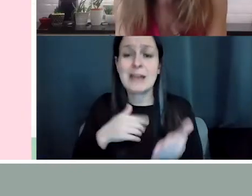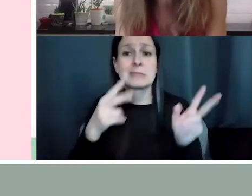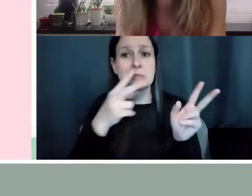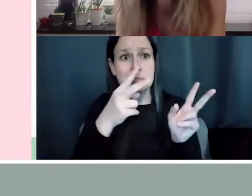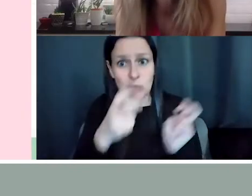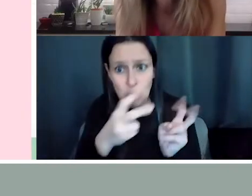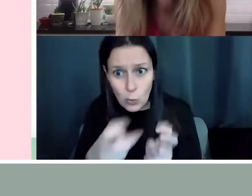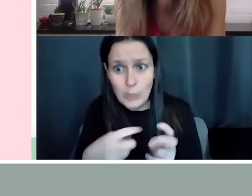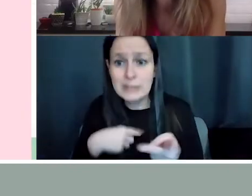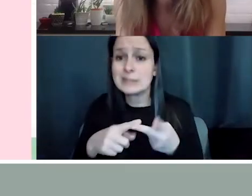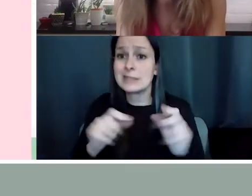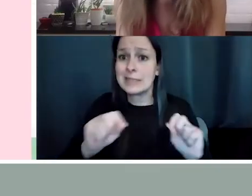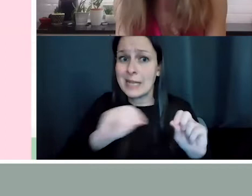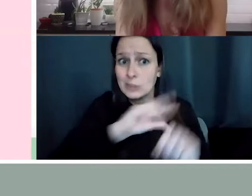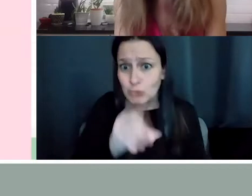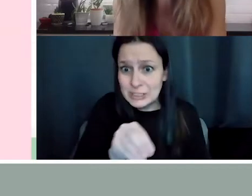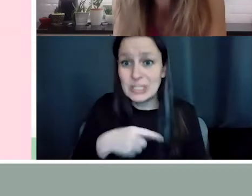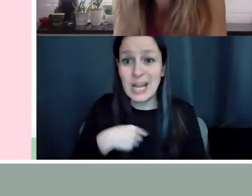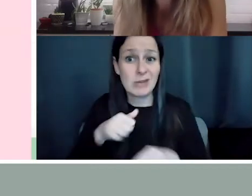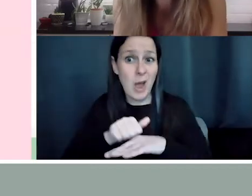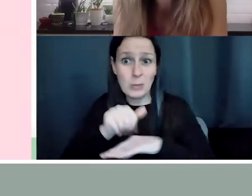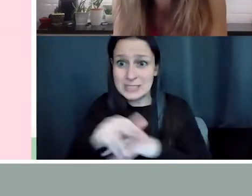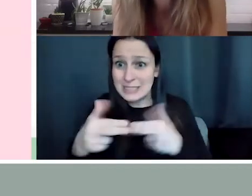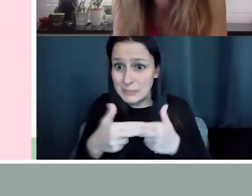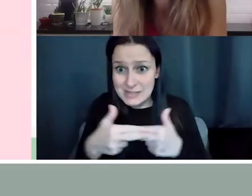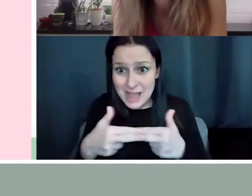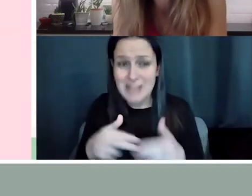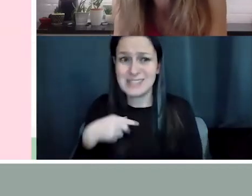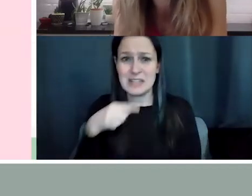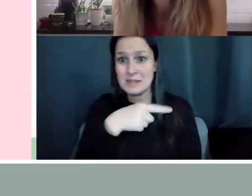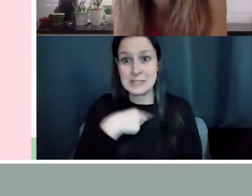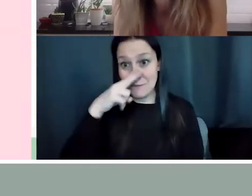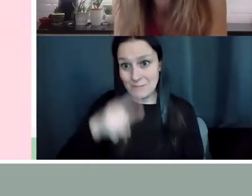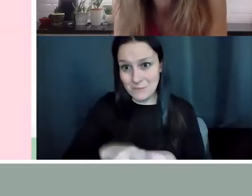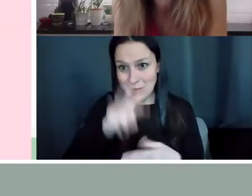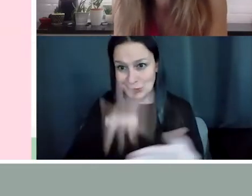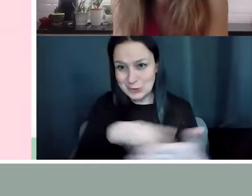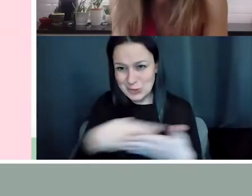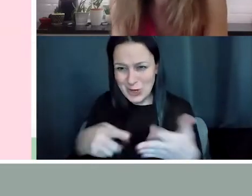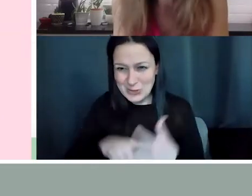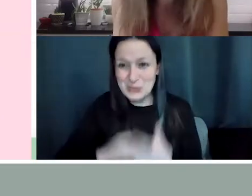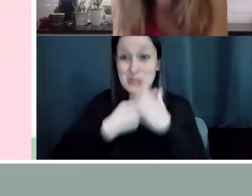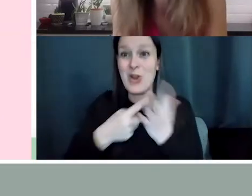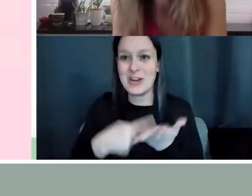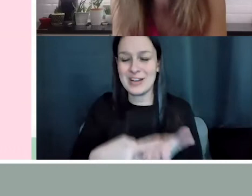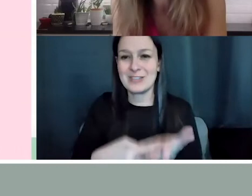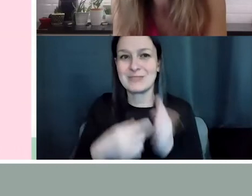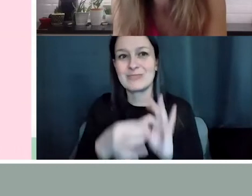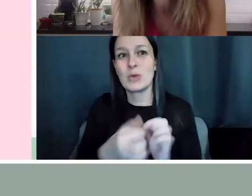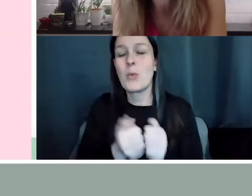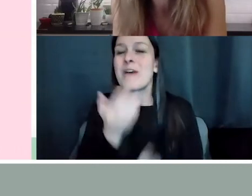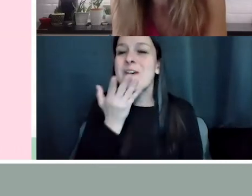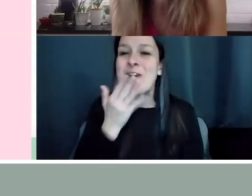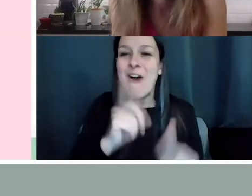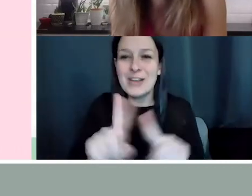I'm happy to share my slides out to you. But this is just a fun chart to kind of spark a conversation around colorful fruits